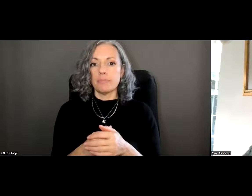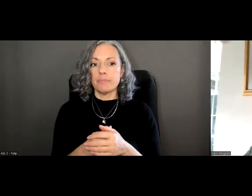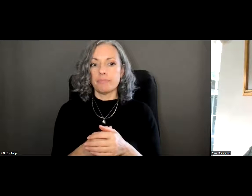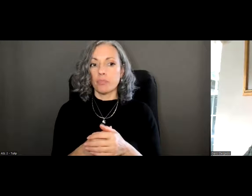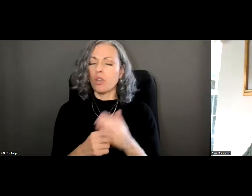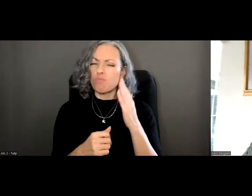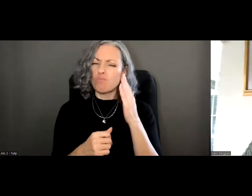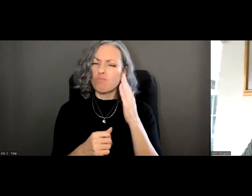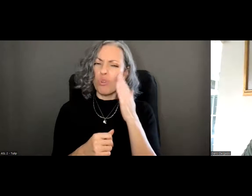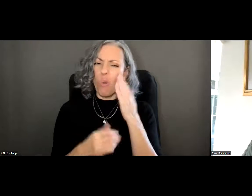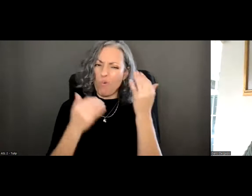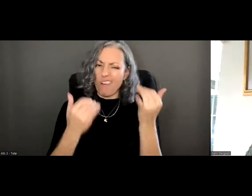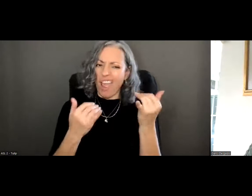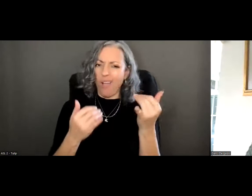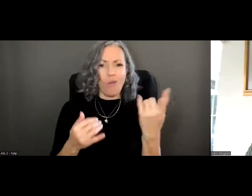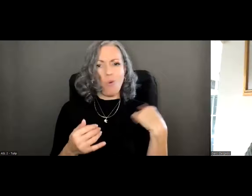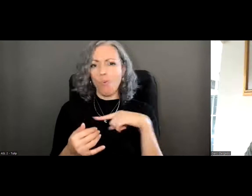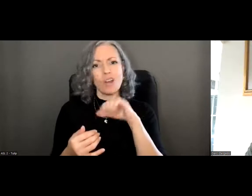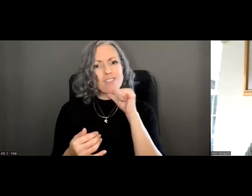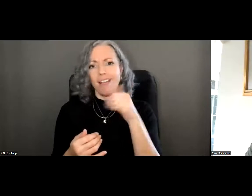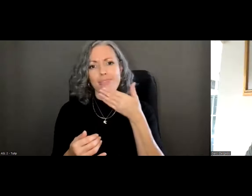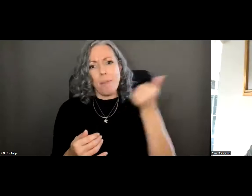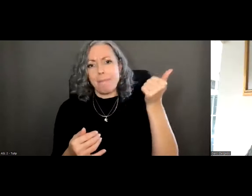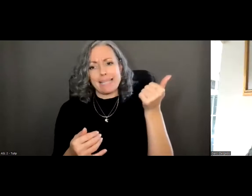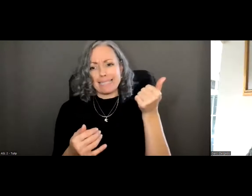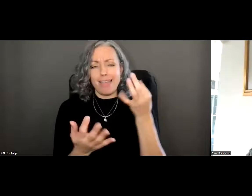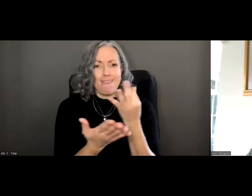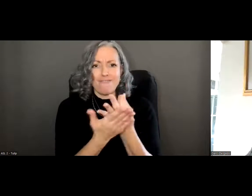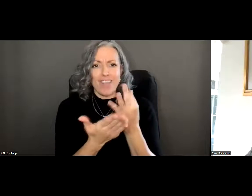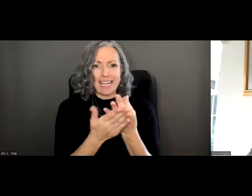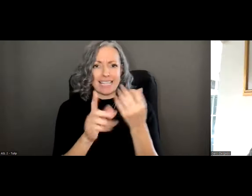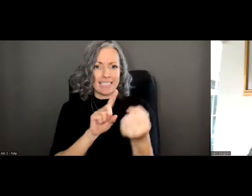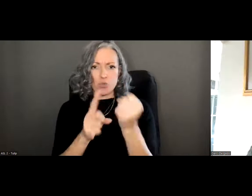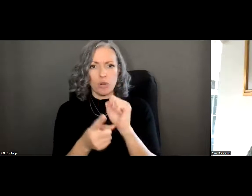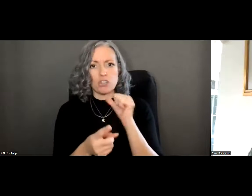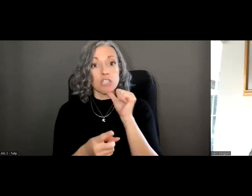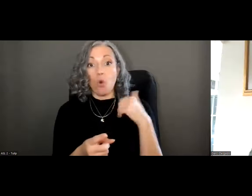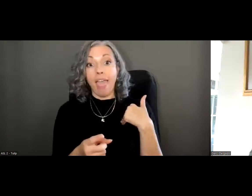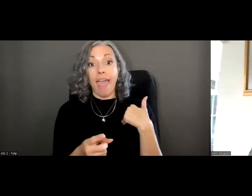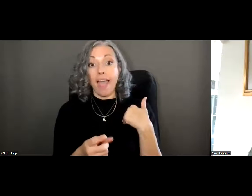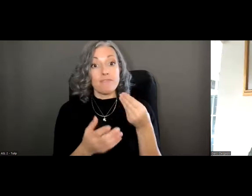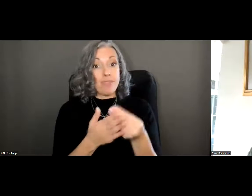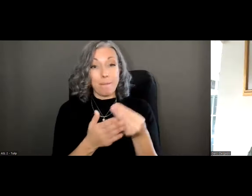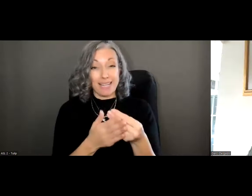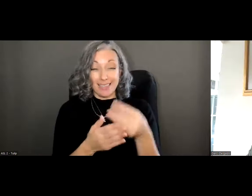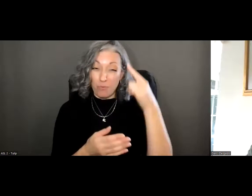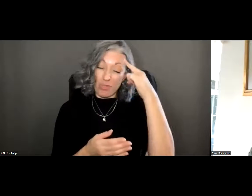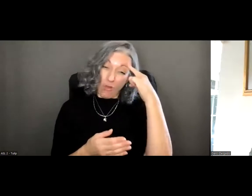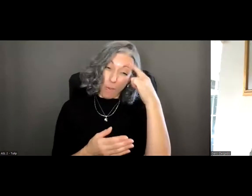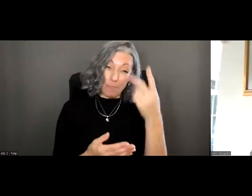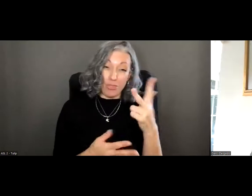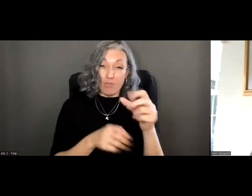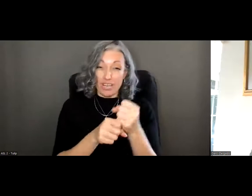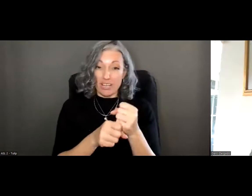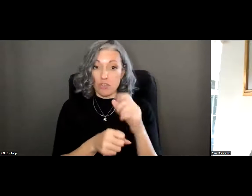common knowledge now is that we aren't in the best budget situation. We don't have the fiscal windfall that we maybe had 3 or 4